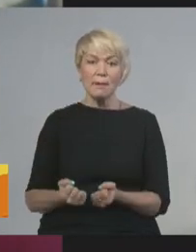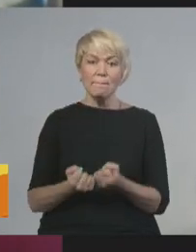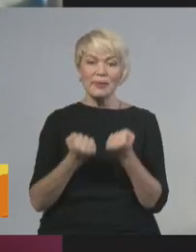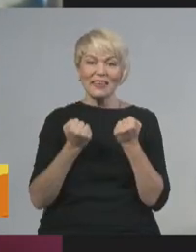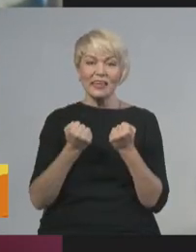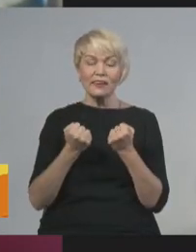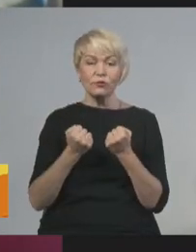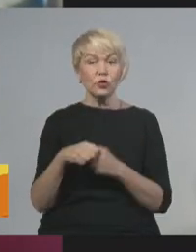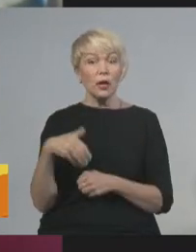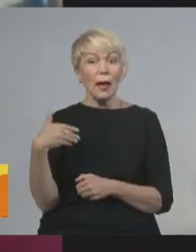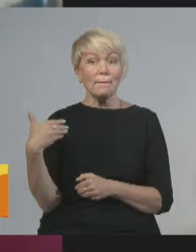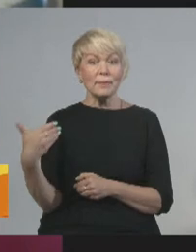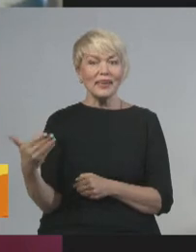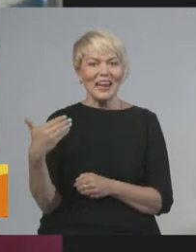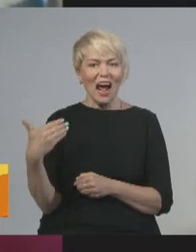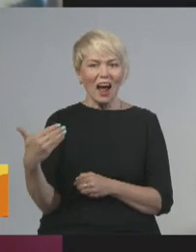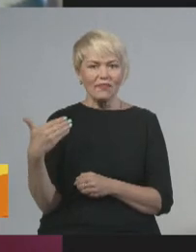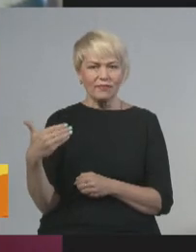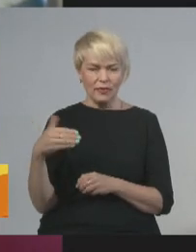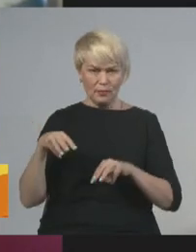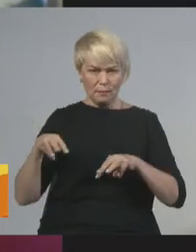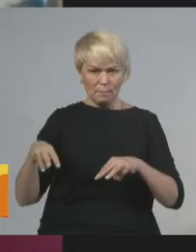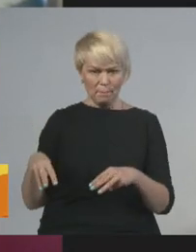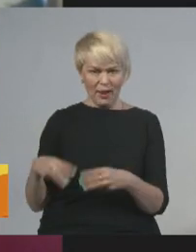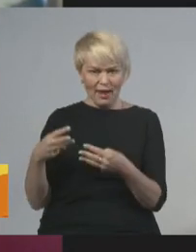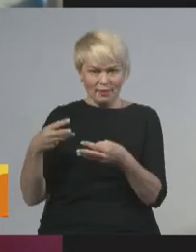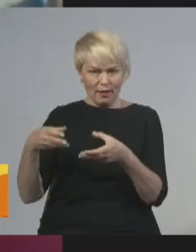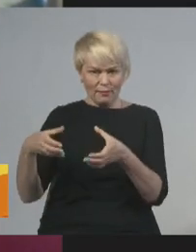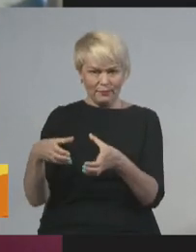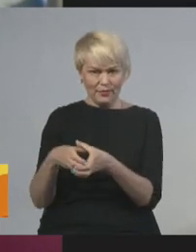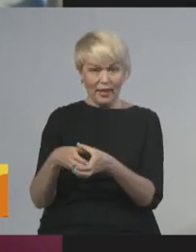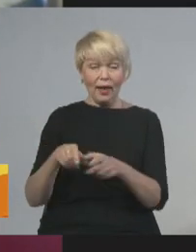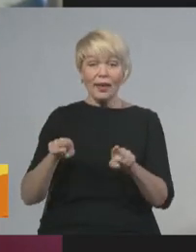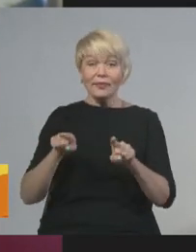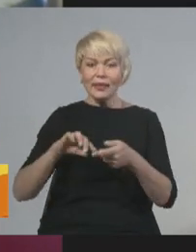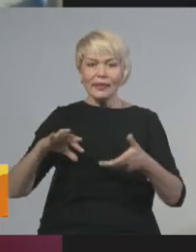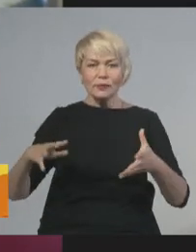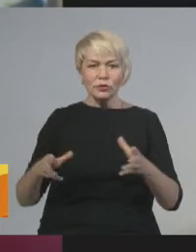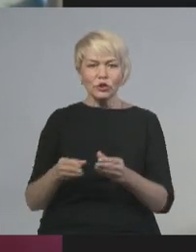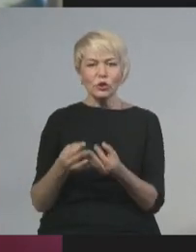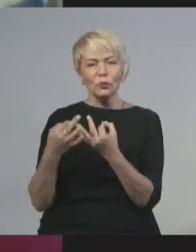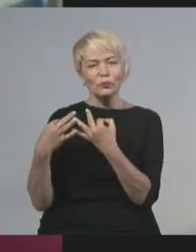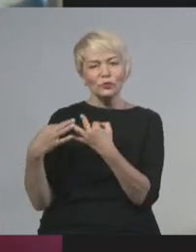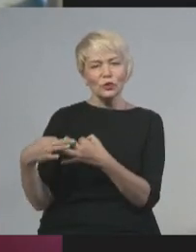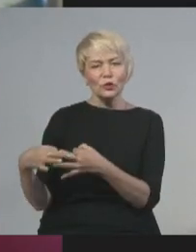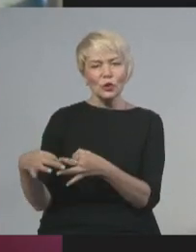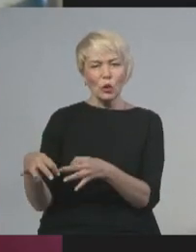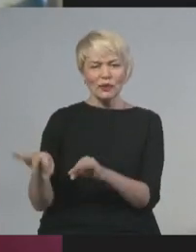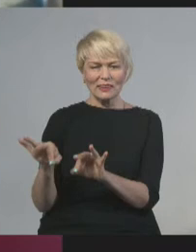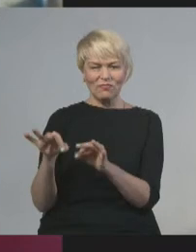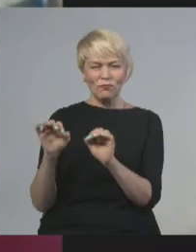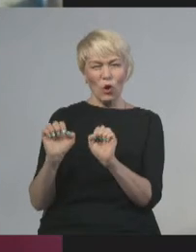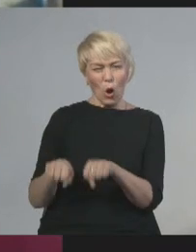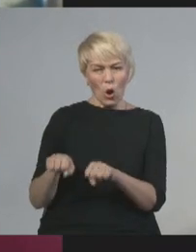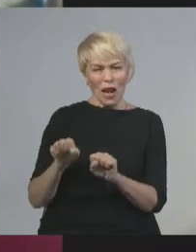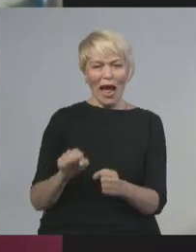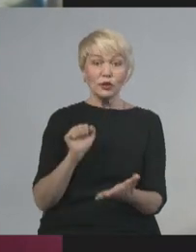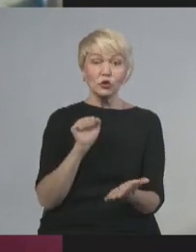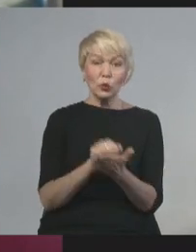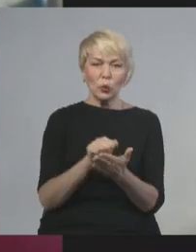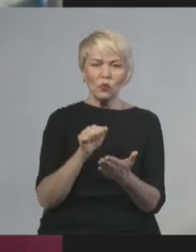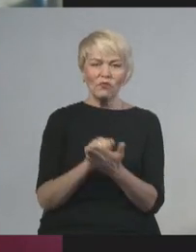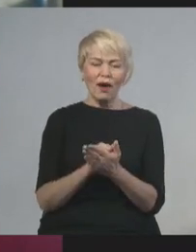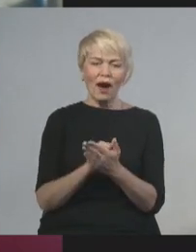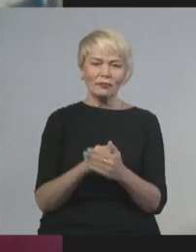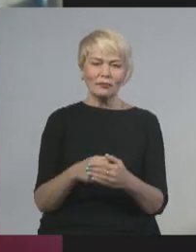um dangerous voices questioning uh covey so the official government policies of course that covet exists and we